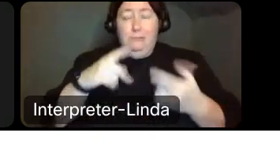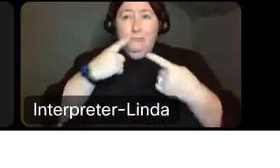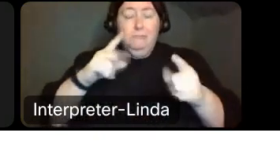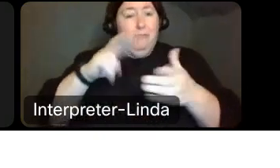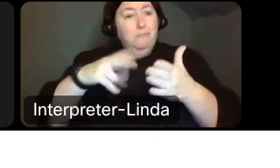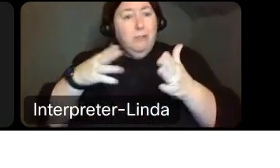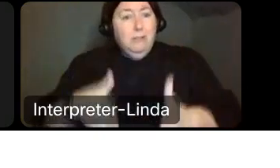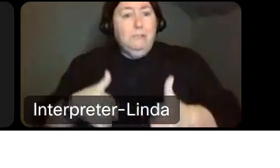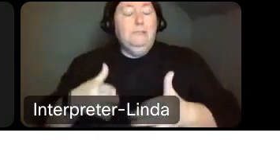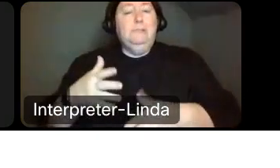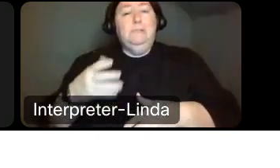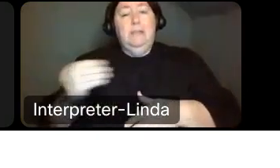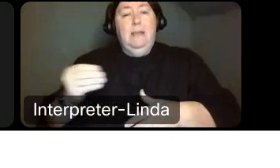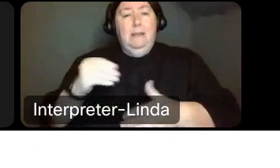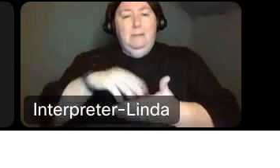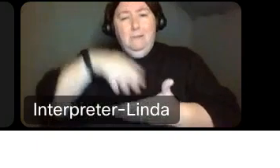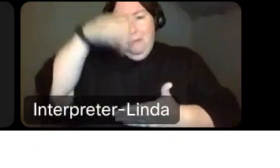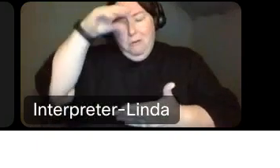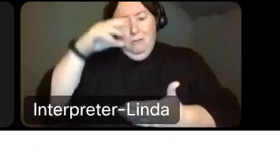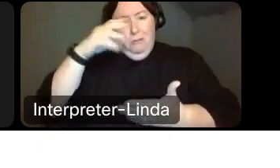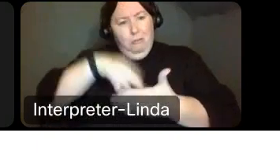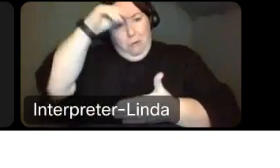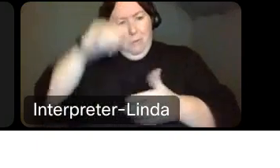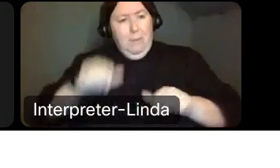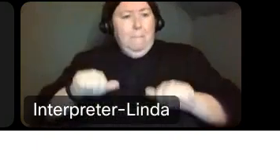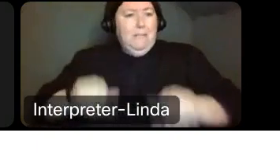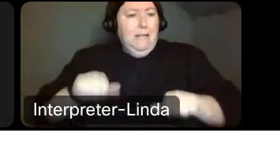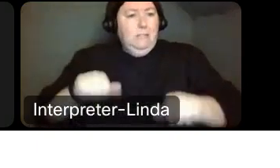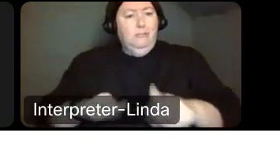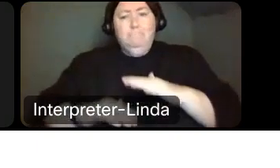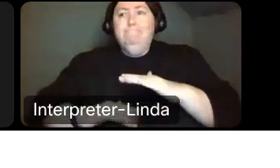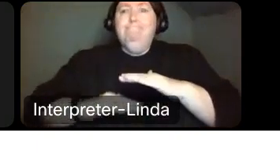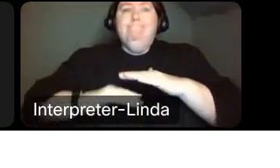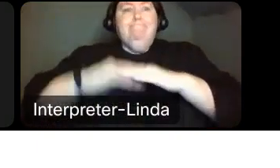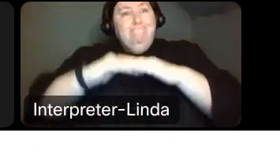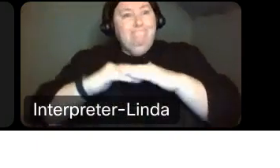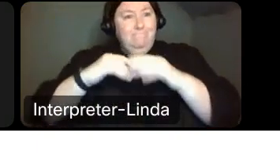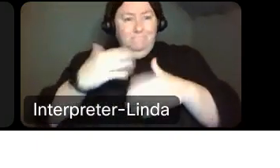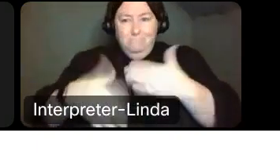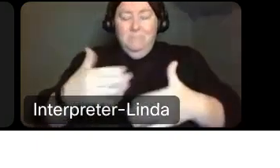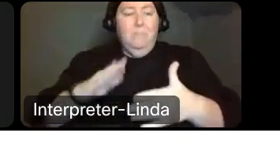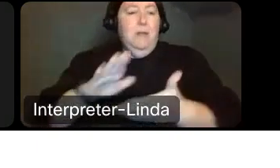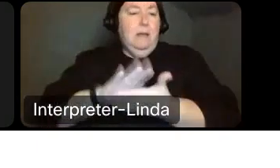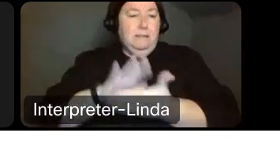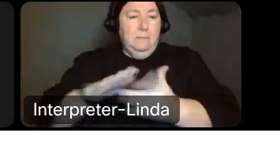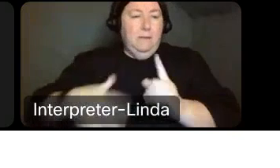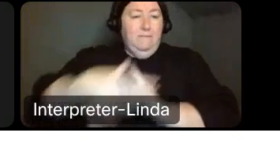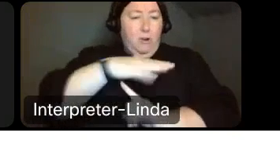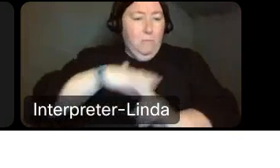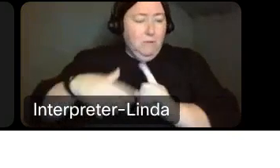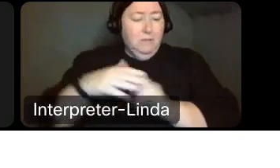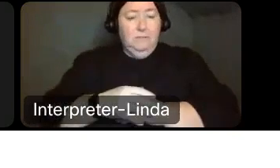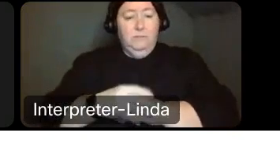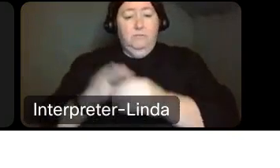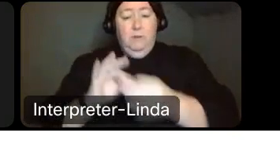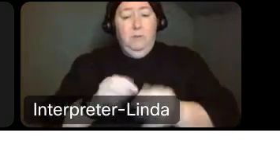successful to learn to their potential in this academic environment. And so related to this mandate, that